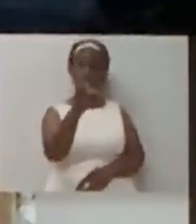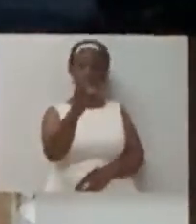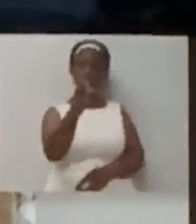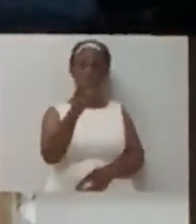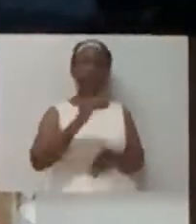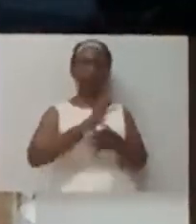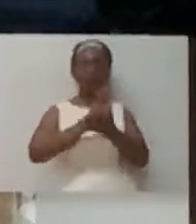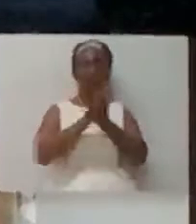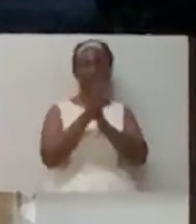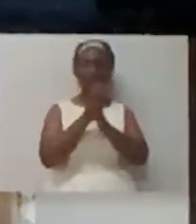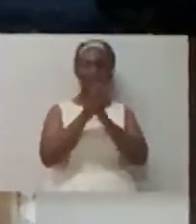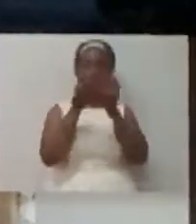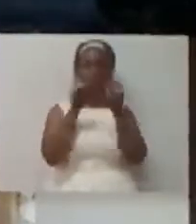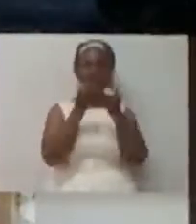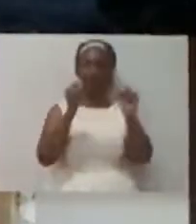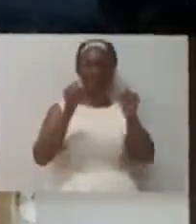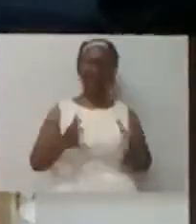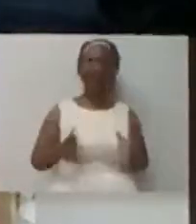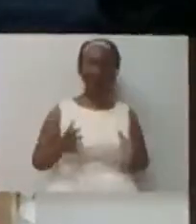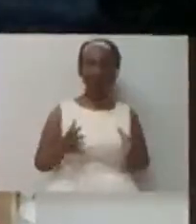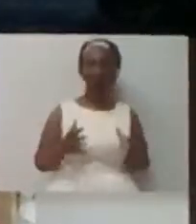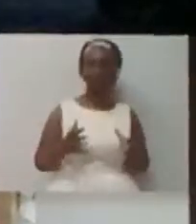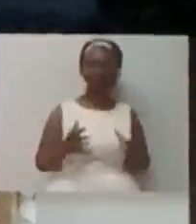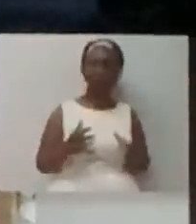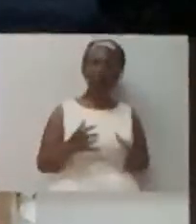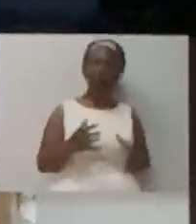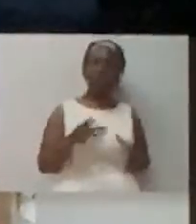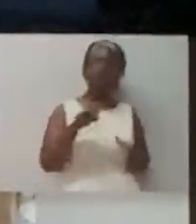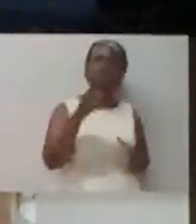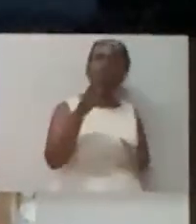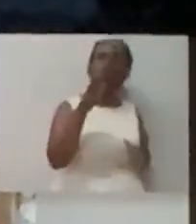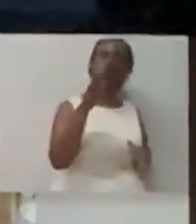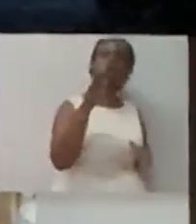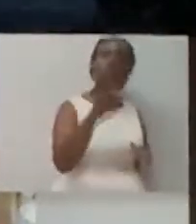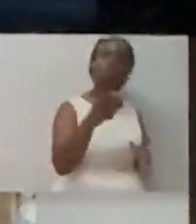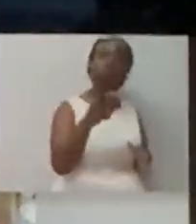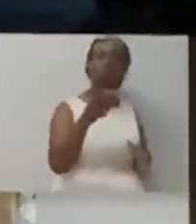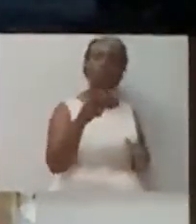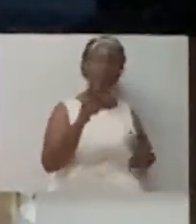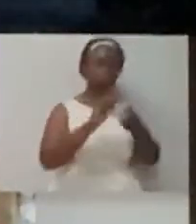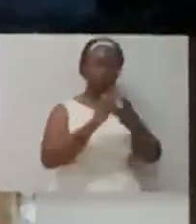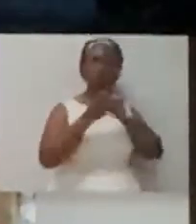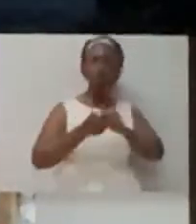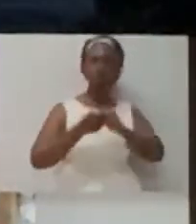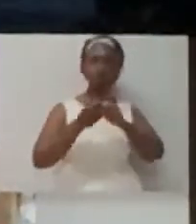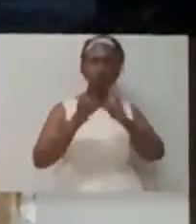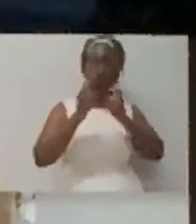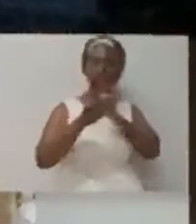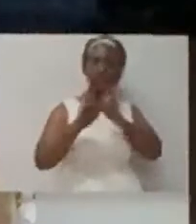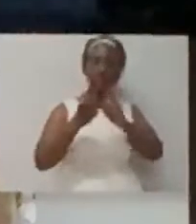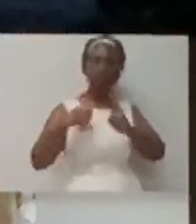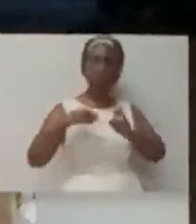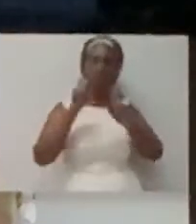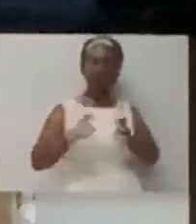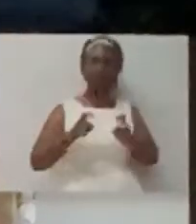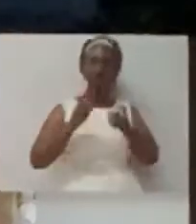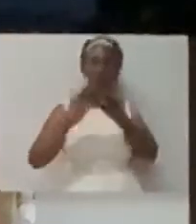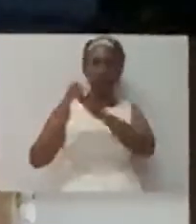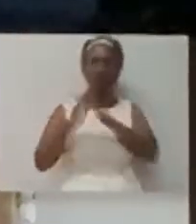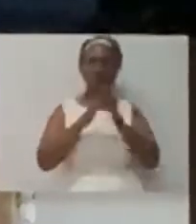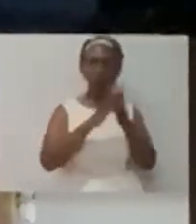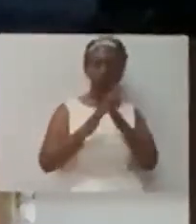you are our cavalry. Your graduation is us unleashing you as change engines upon our